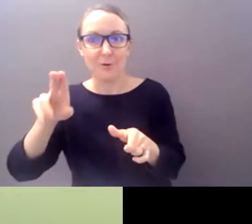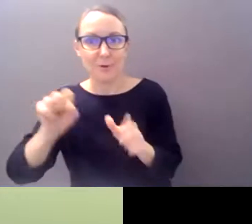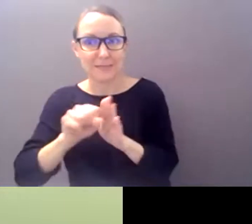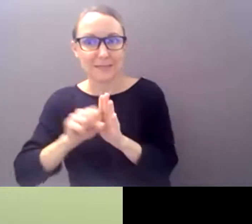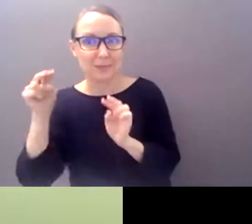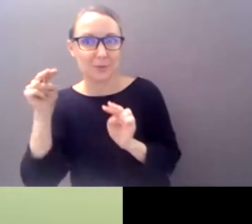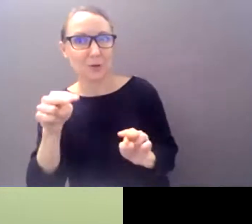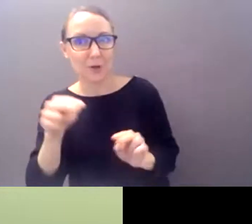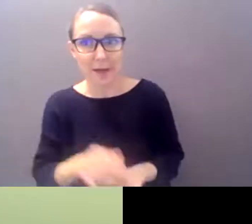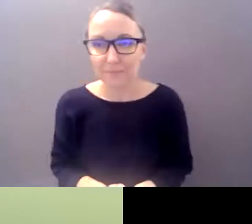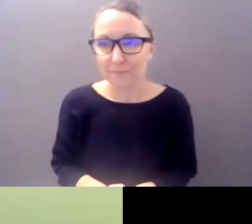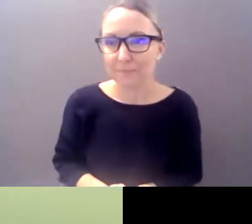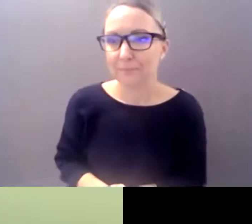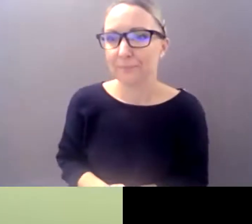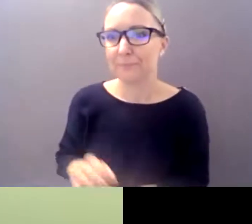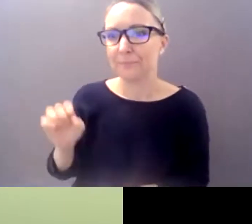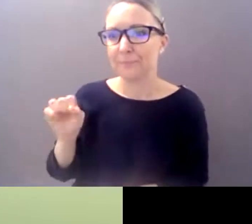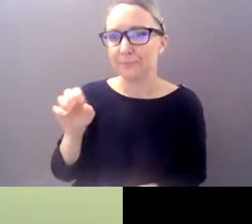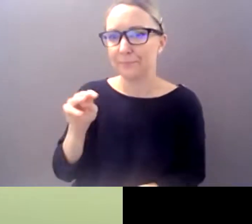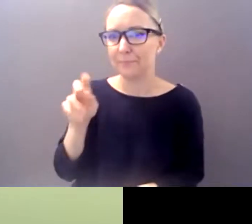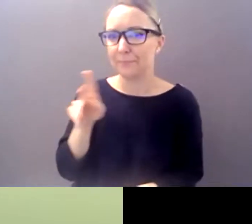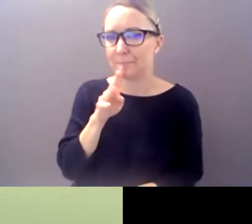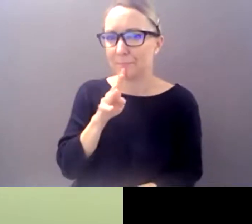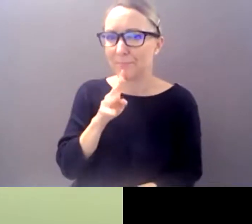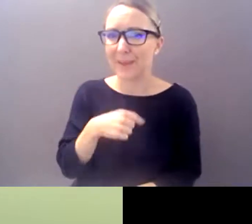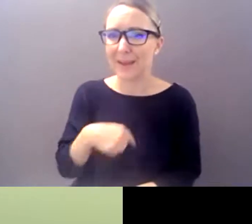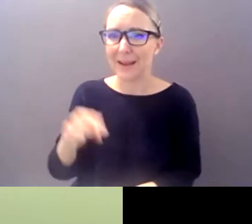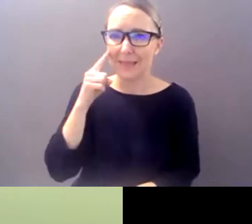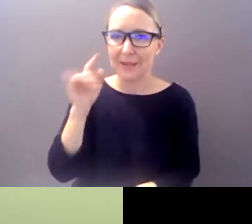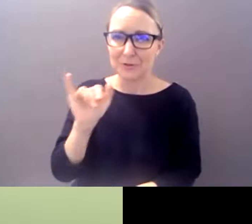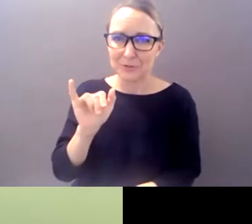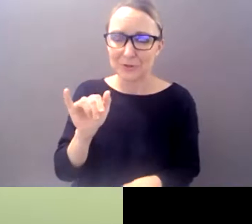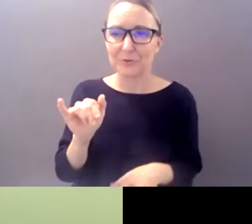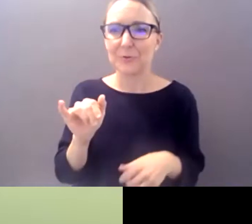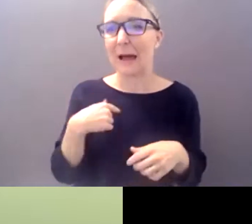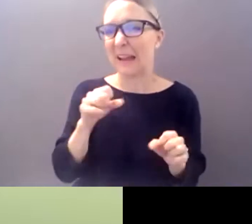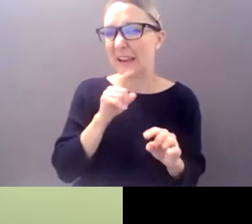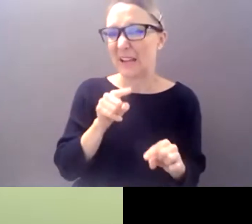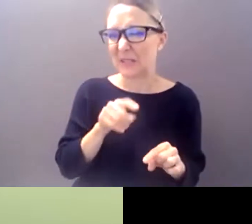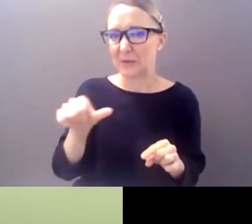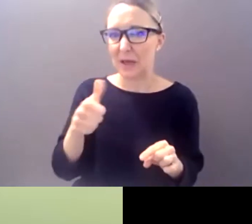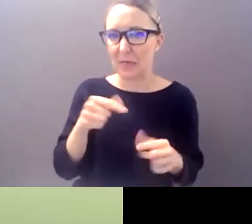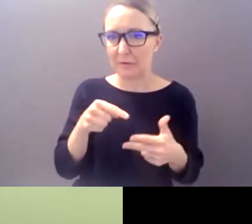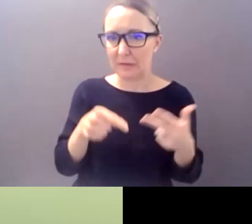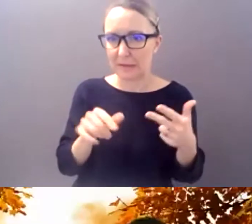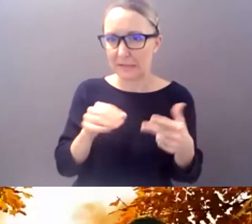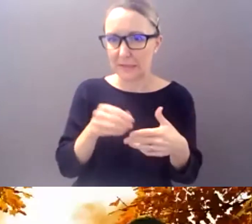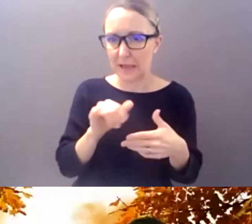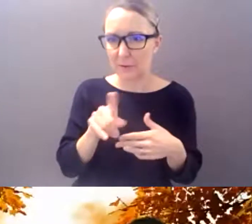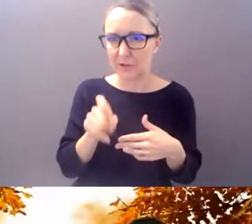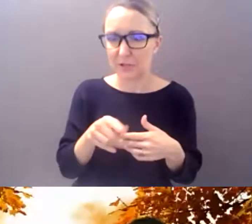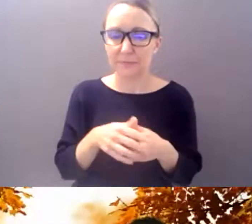Yeah, and this is Mark. I'll just maybe hit on the other points raised in the question. I mean, first of all, in terms of